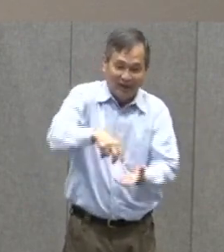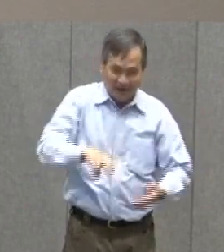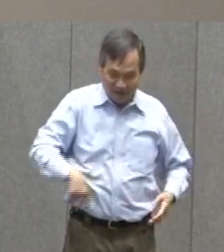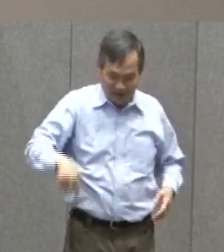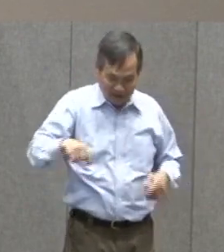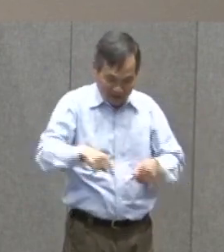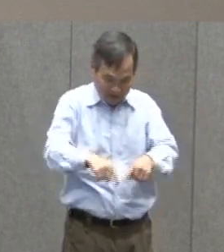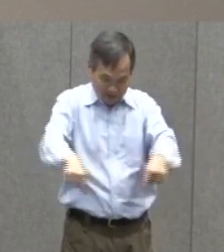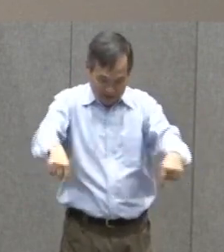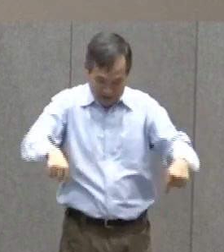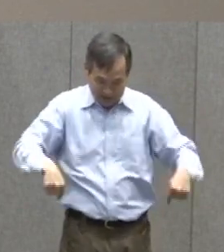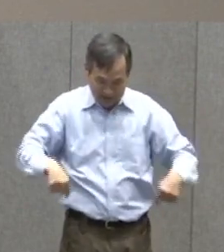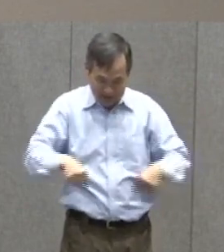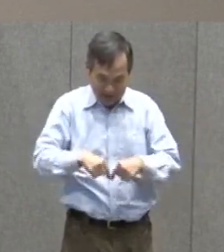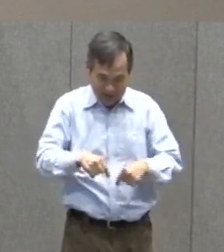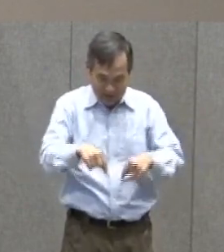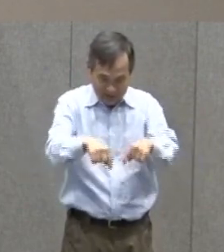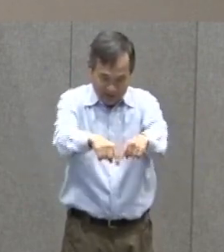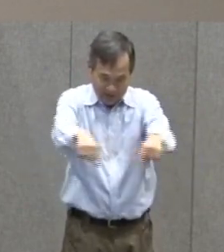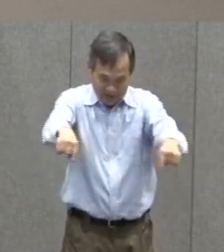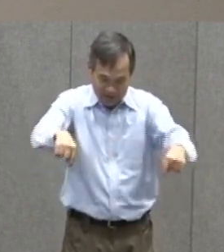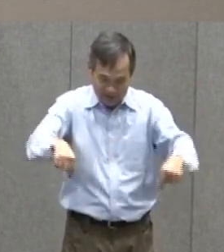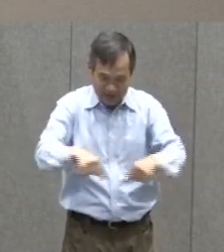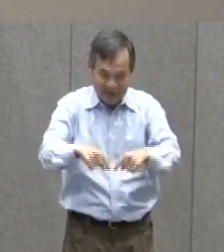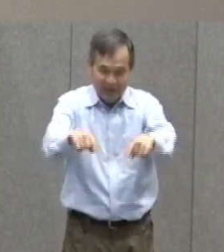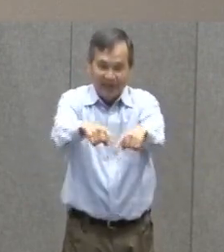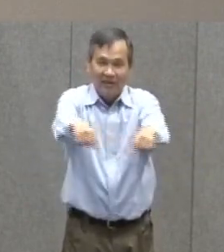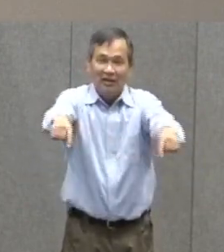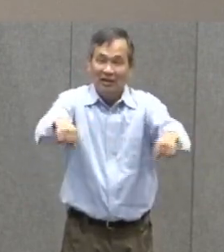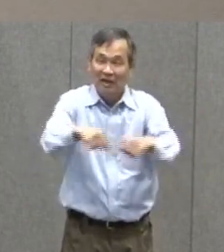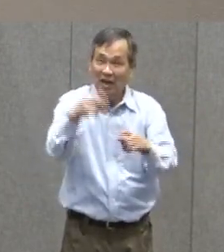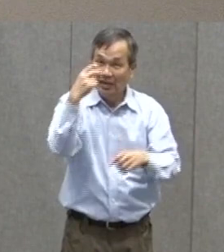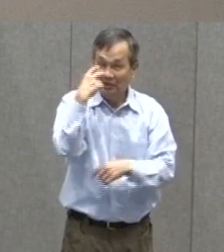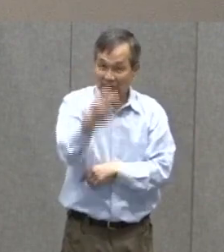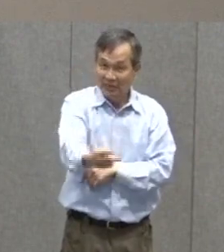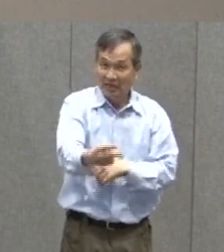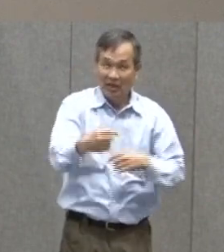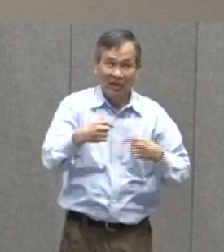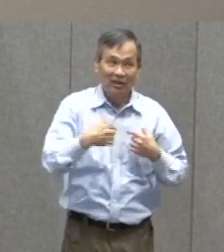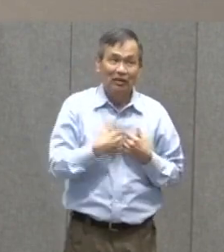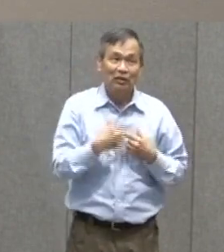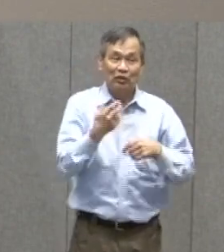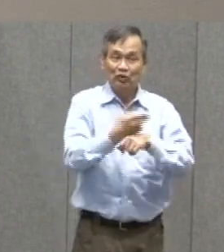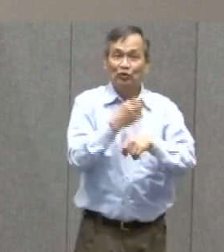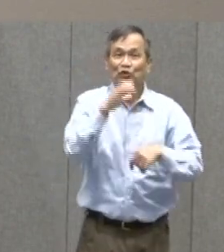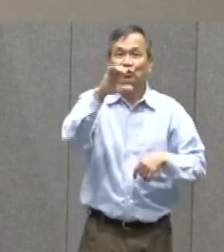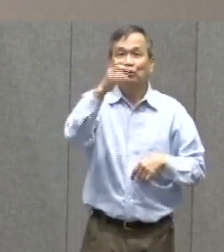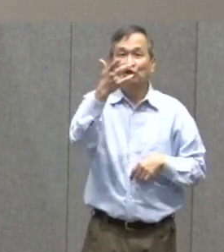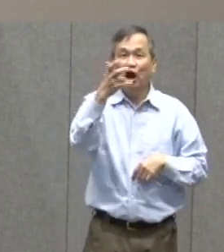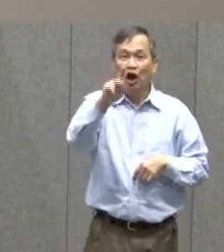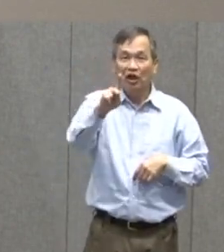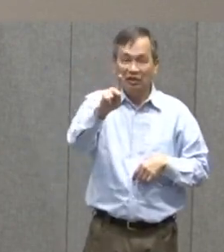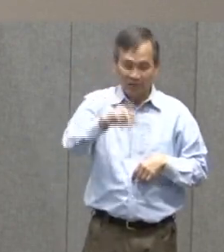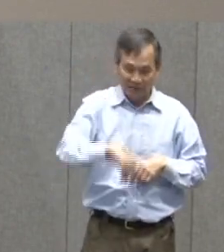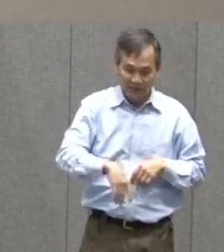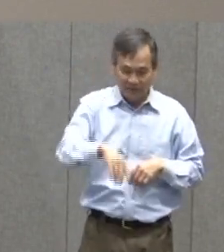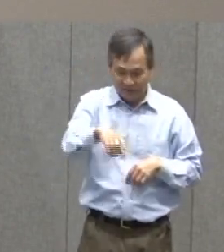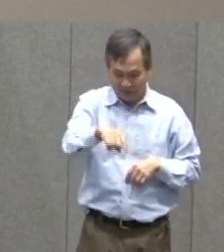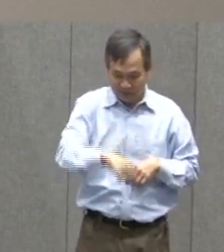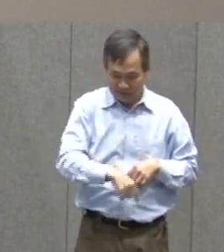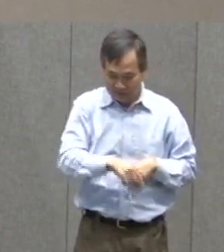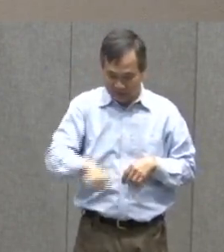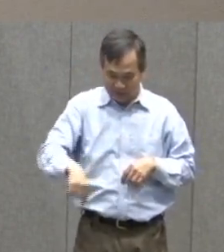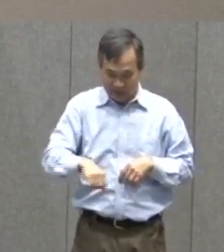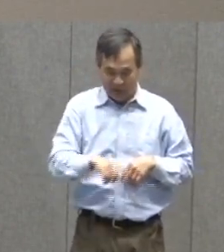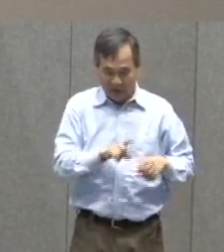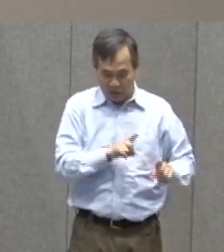a hopscotch pattern, kind of a grid there that you use chalk, and you put down 1 through 10, and you